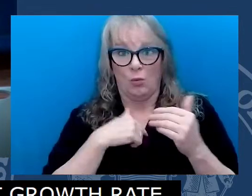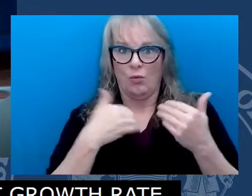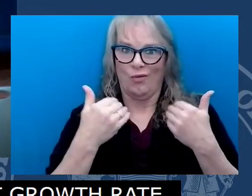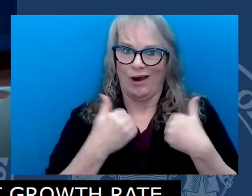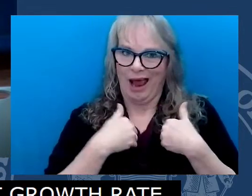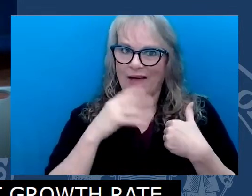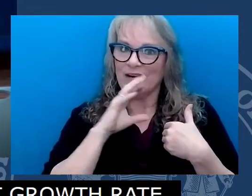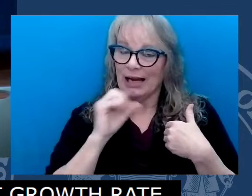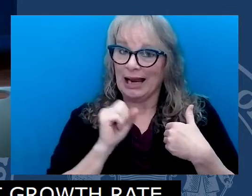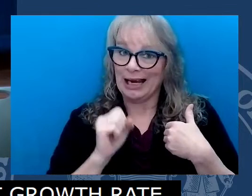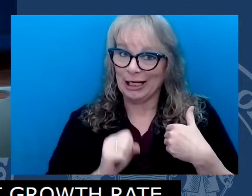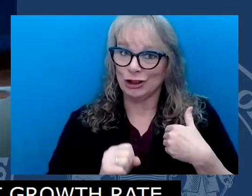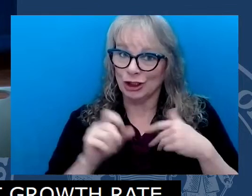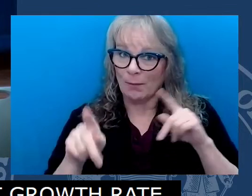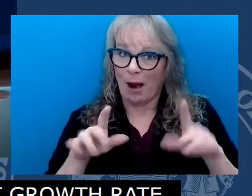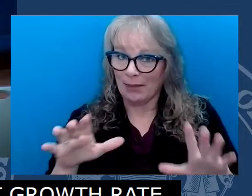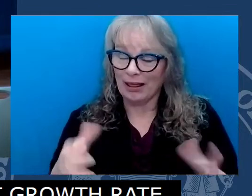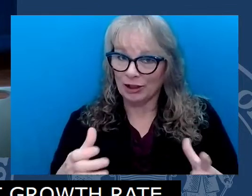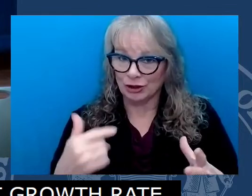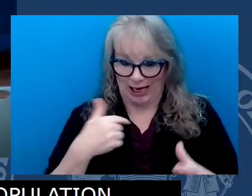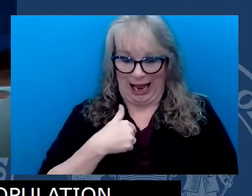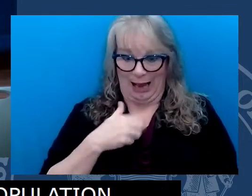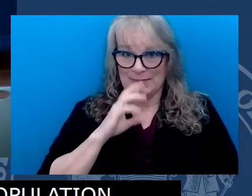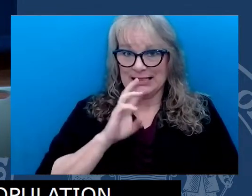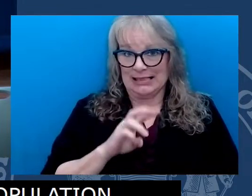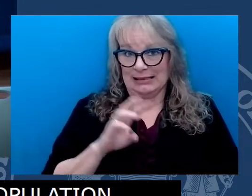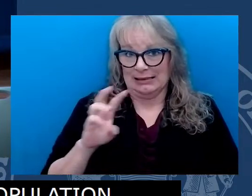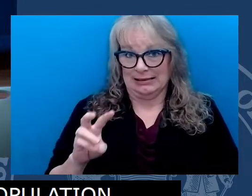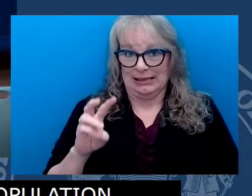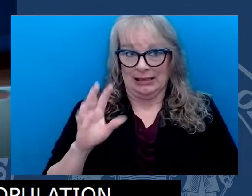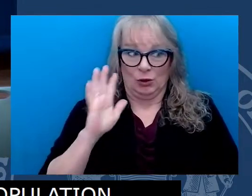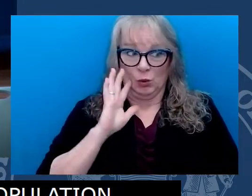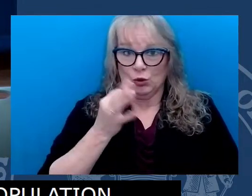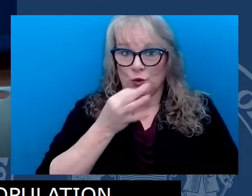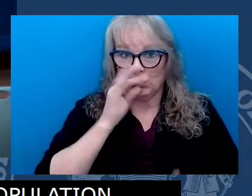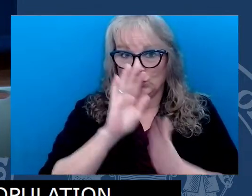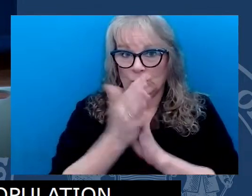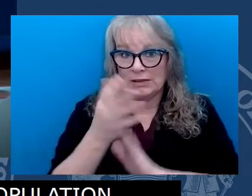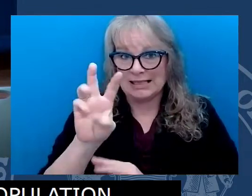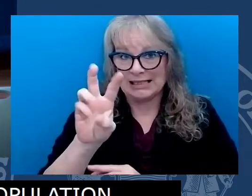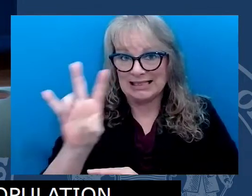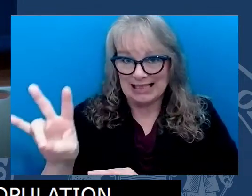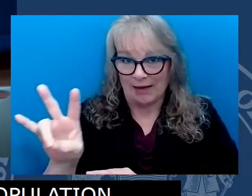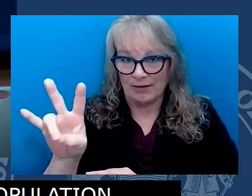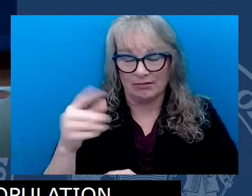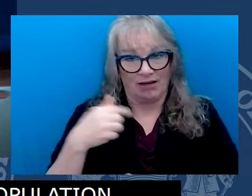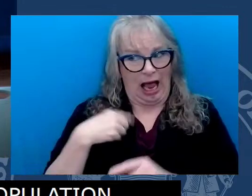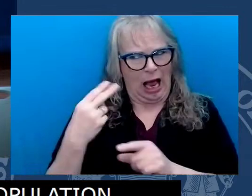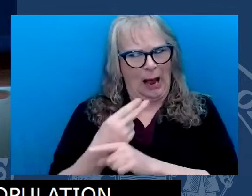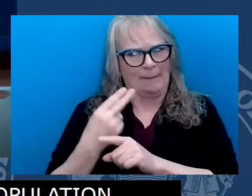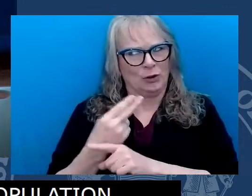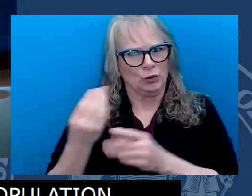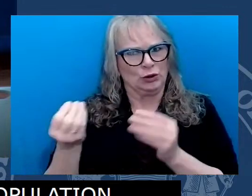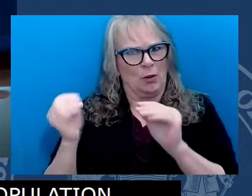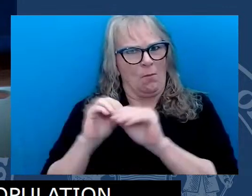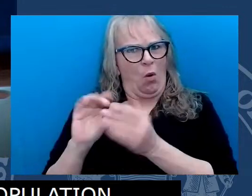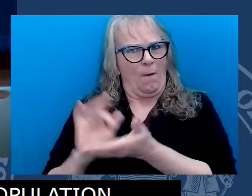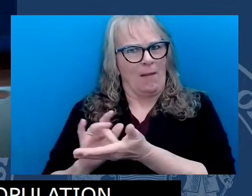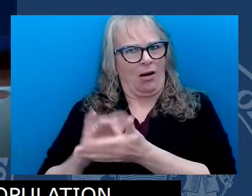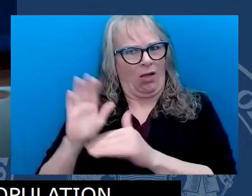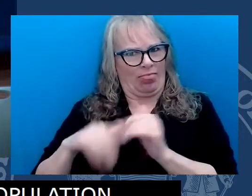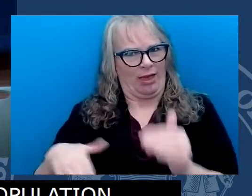I'm 66, be 67 in another month, and I'm utilizing more healthcare than I ever did